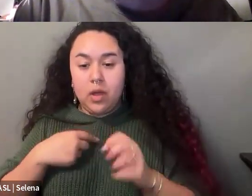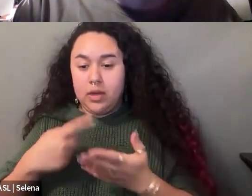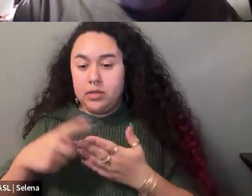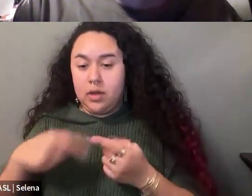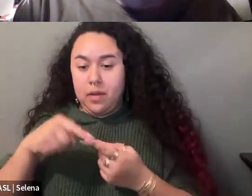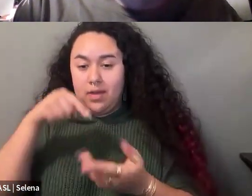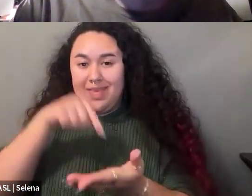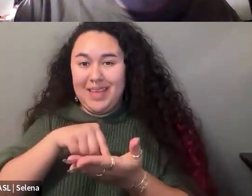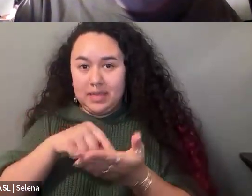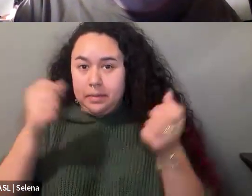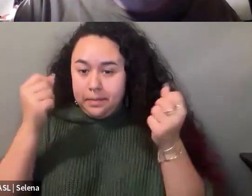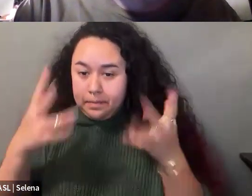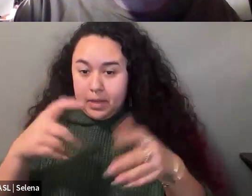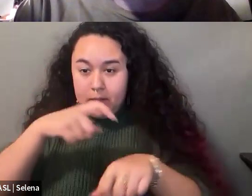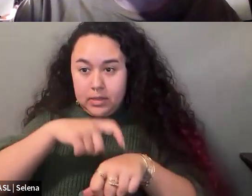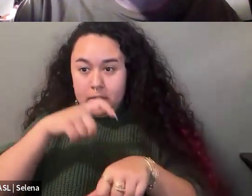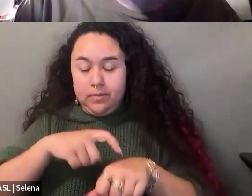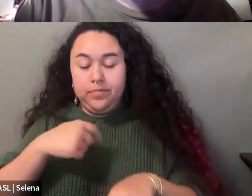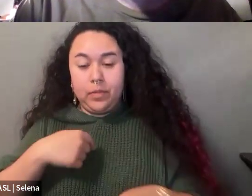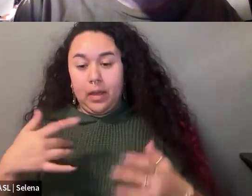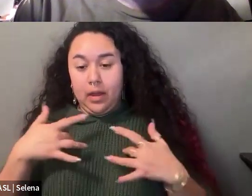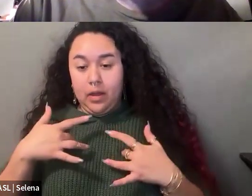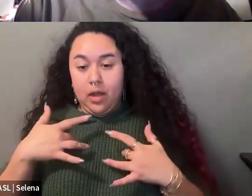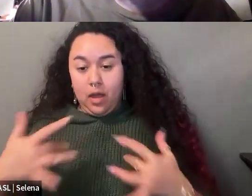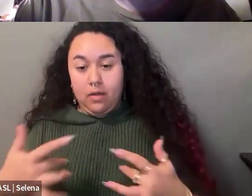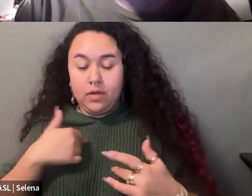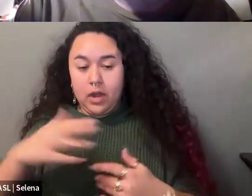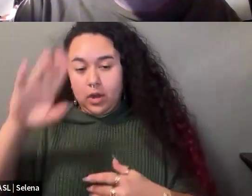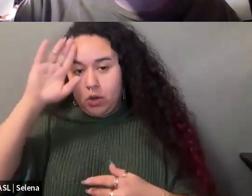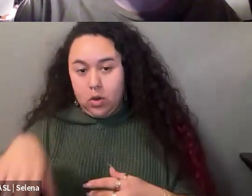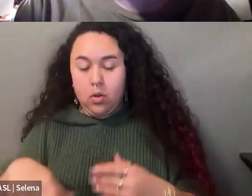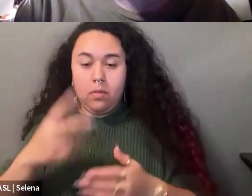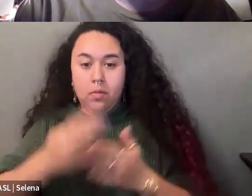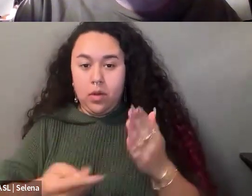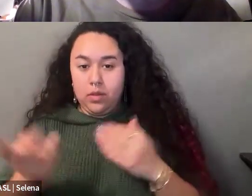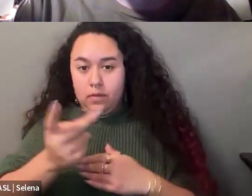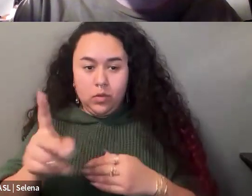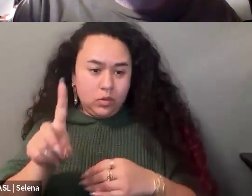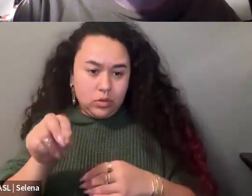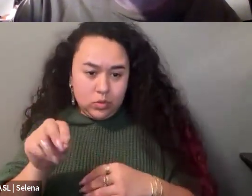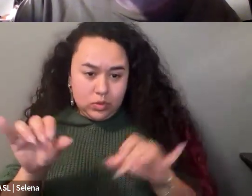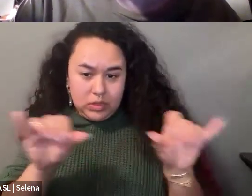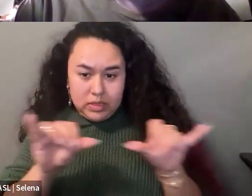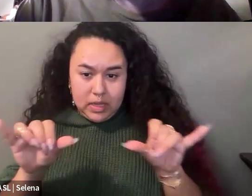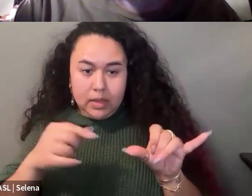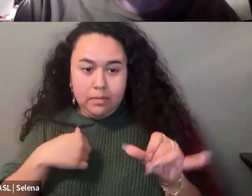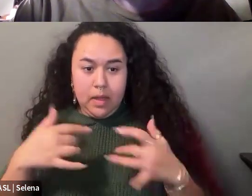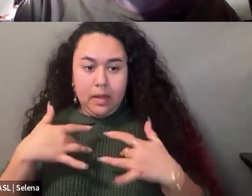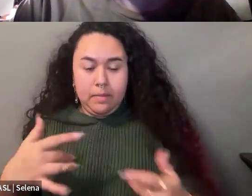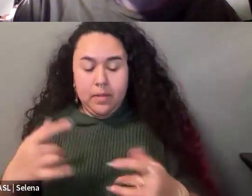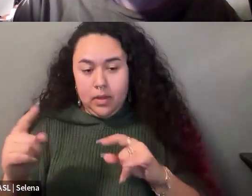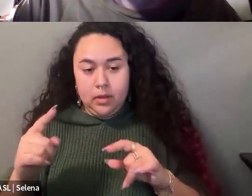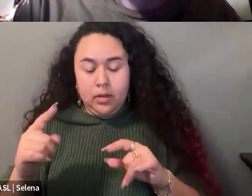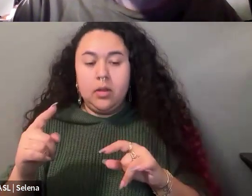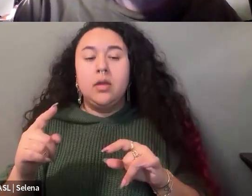this many times. I often, as I know probably both of you do, I often end up having to sort